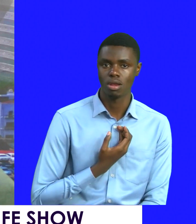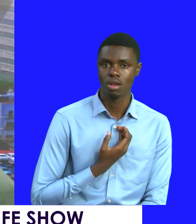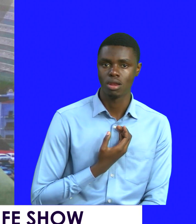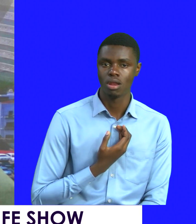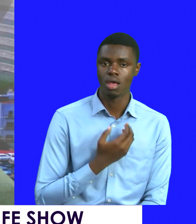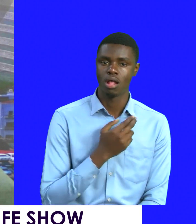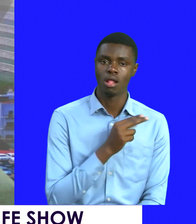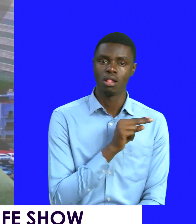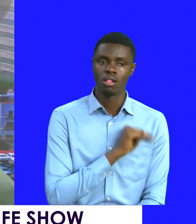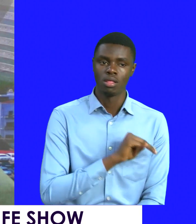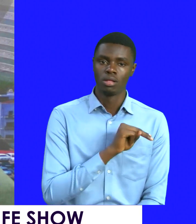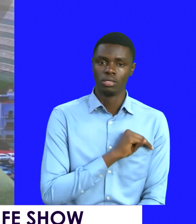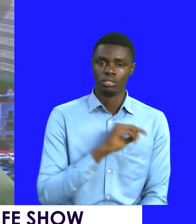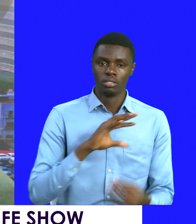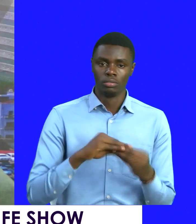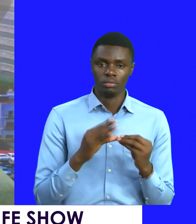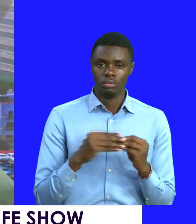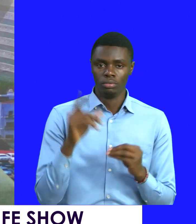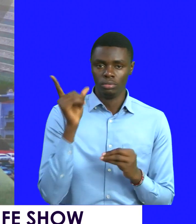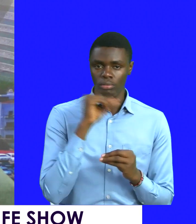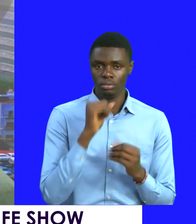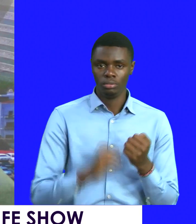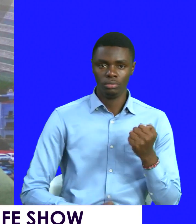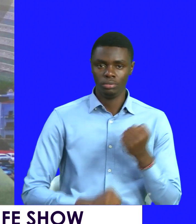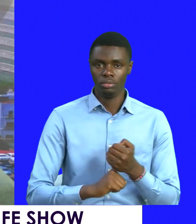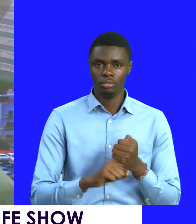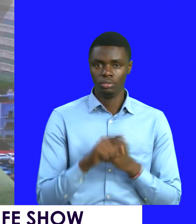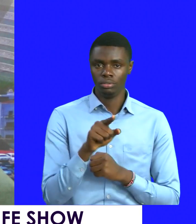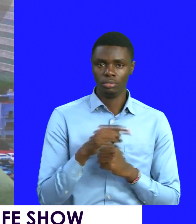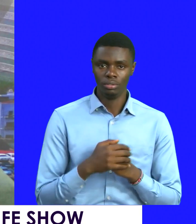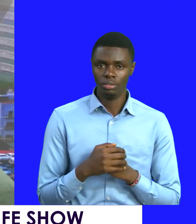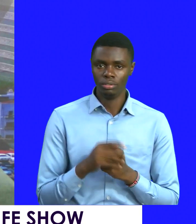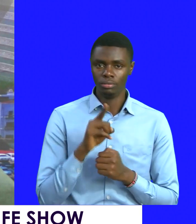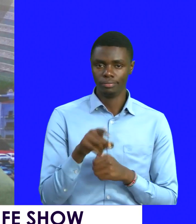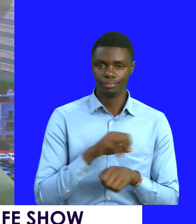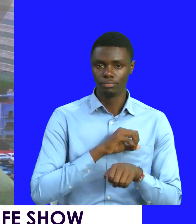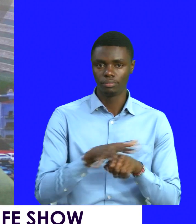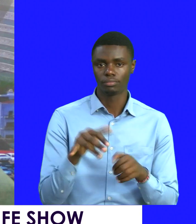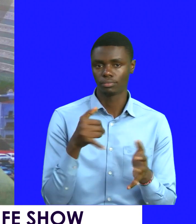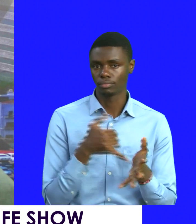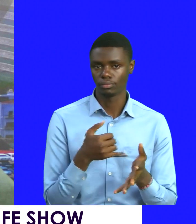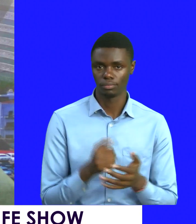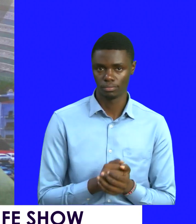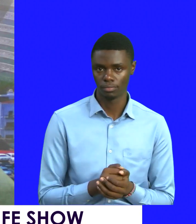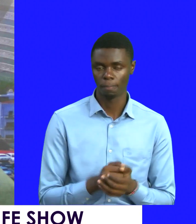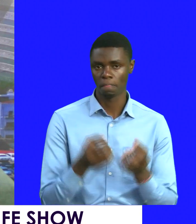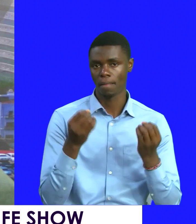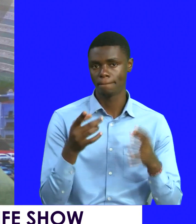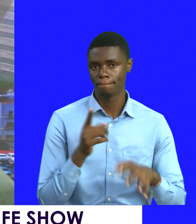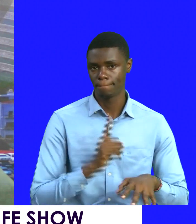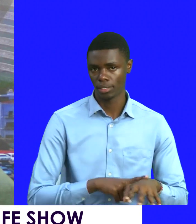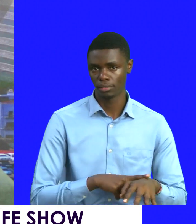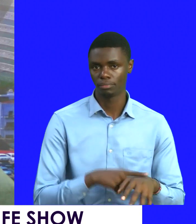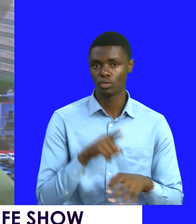the nature that is formed to support you. You influence it. Many times you